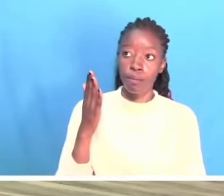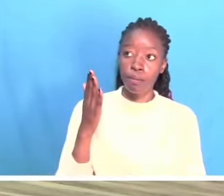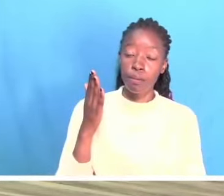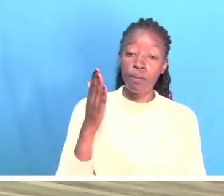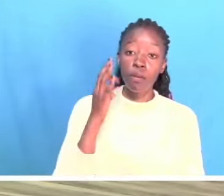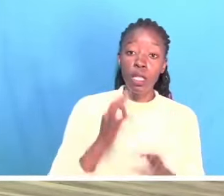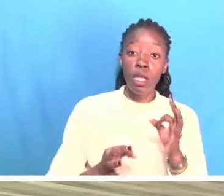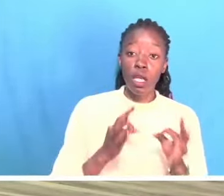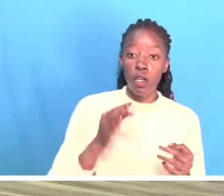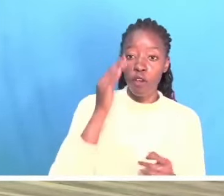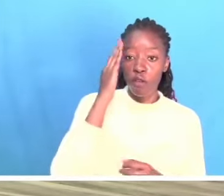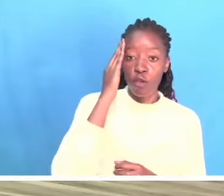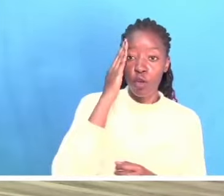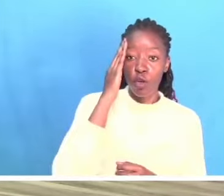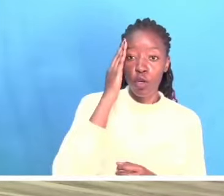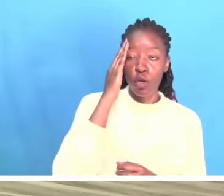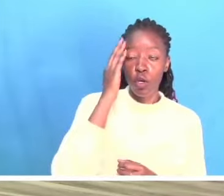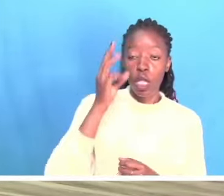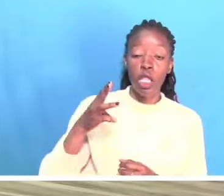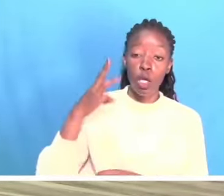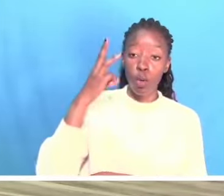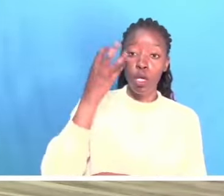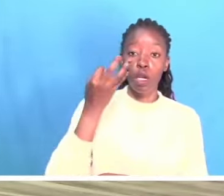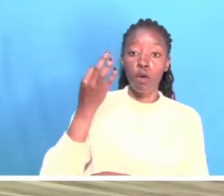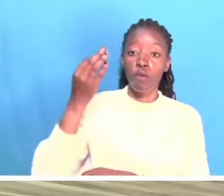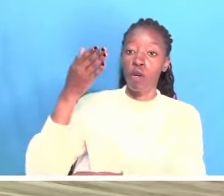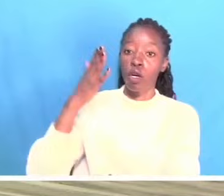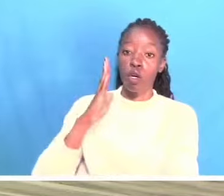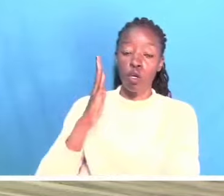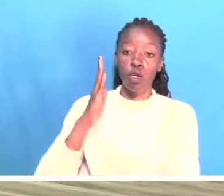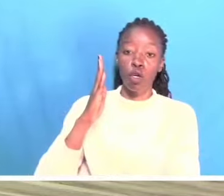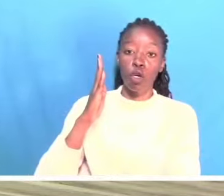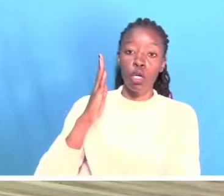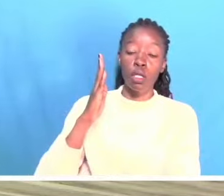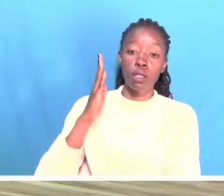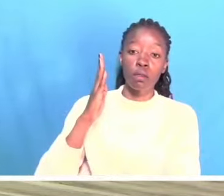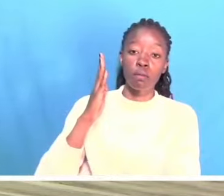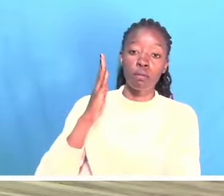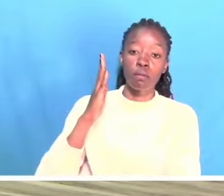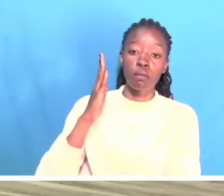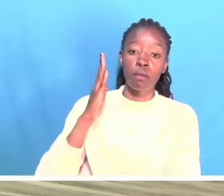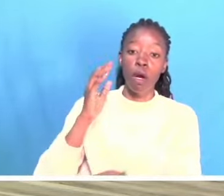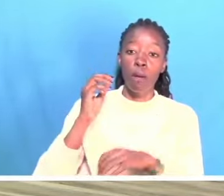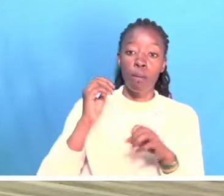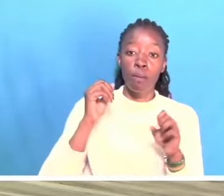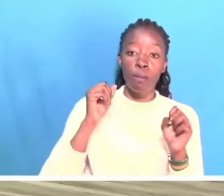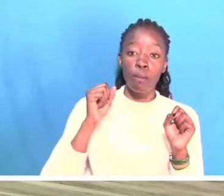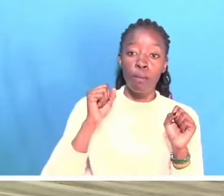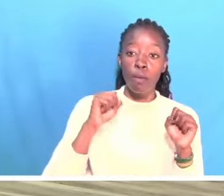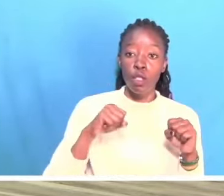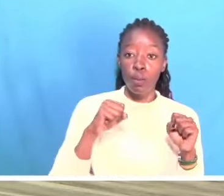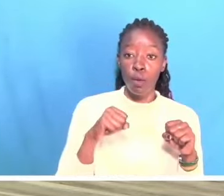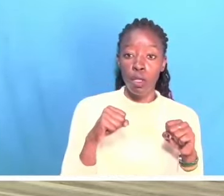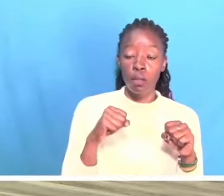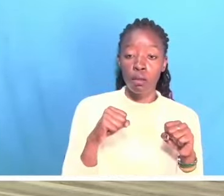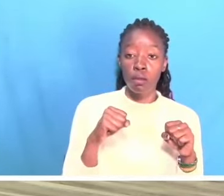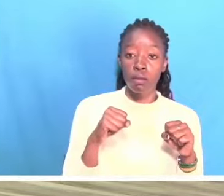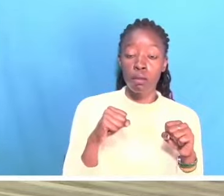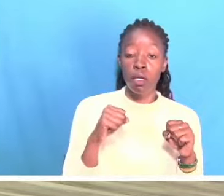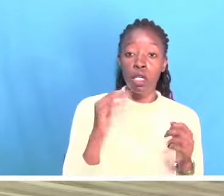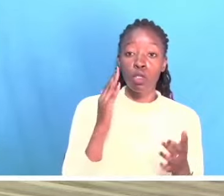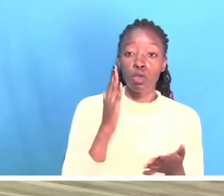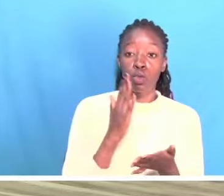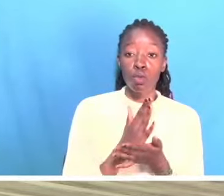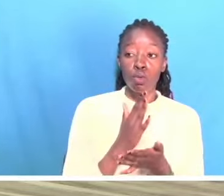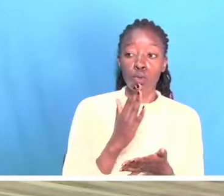If you know these, if you know his will and approve of what is superior, you know his will and what is superior, for sure.